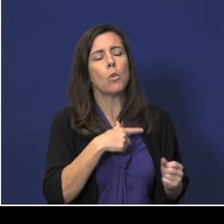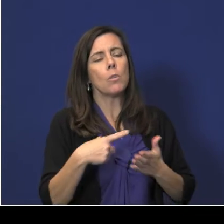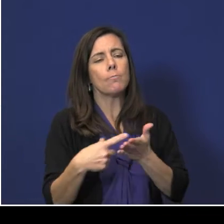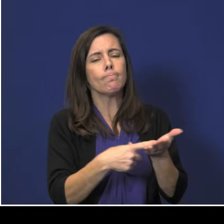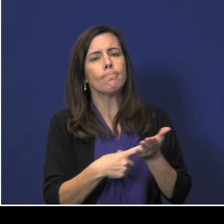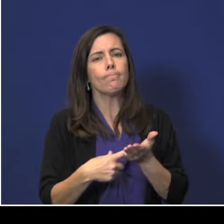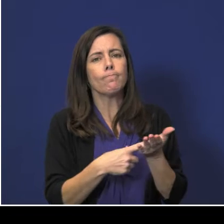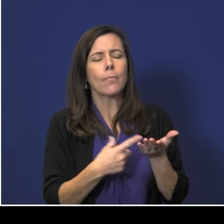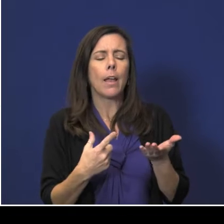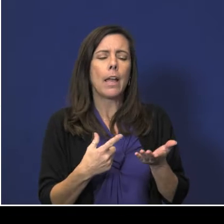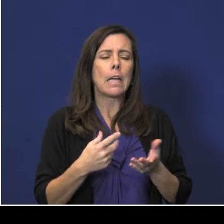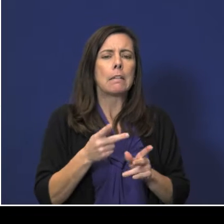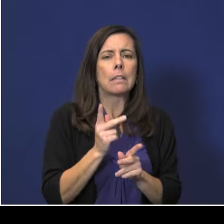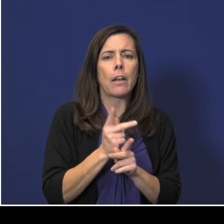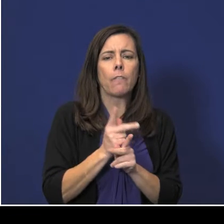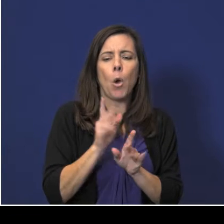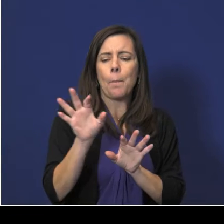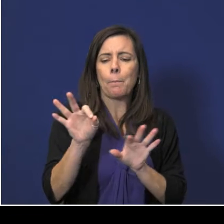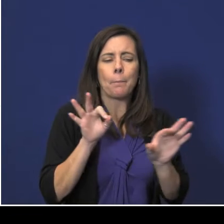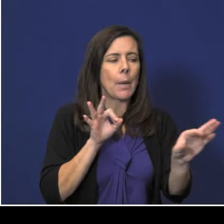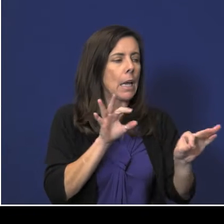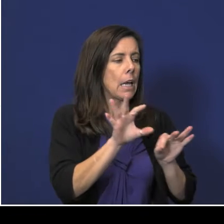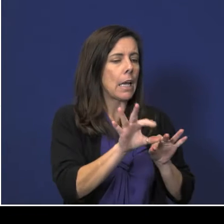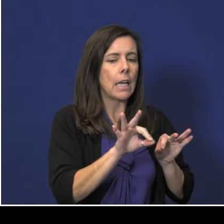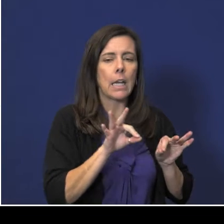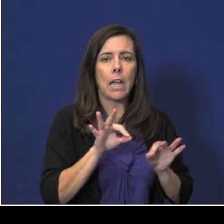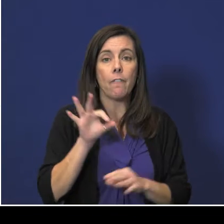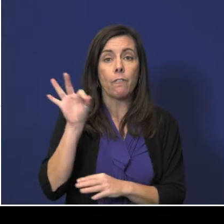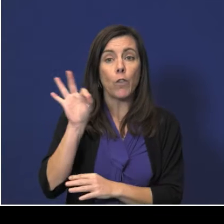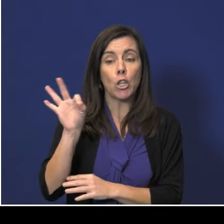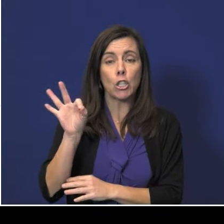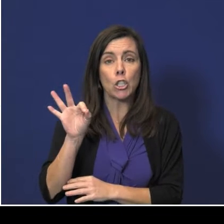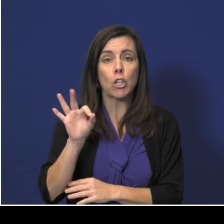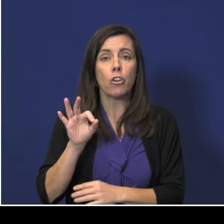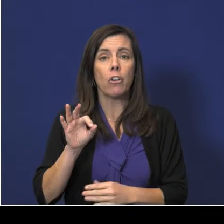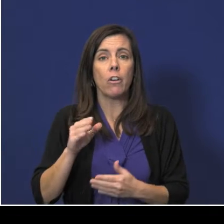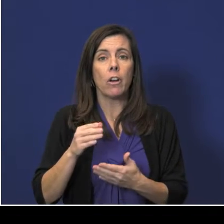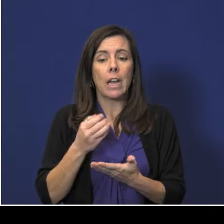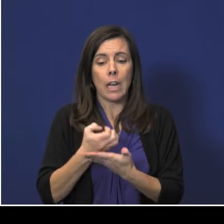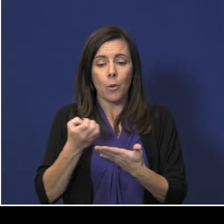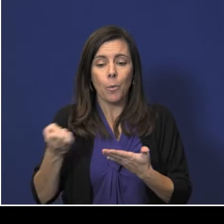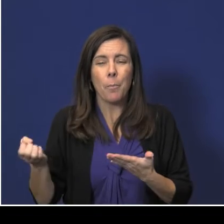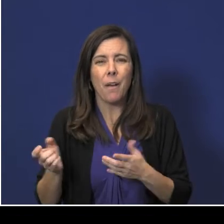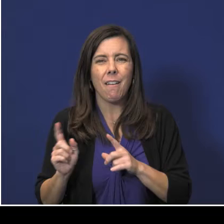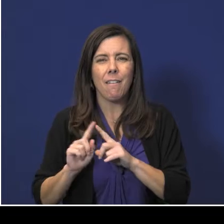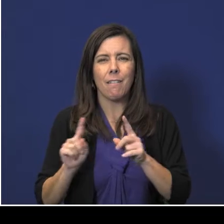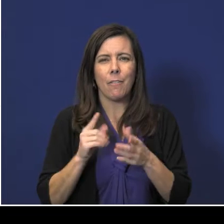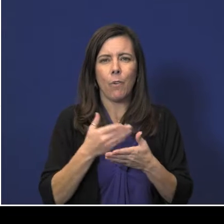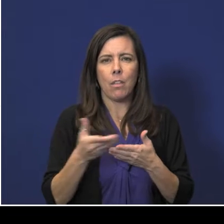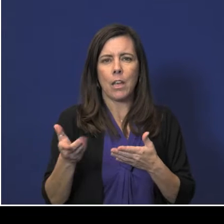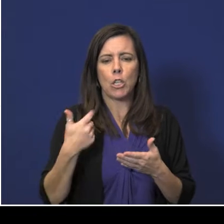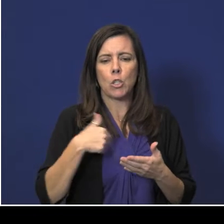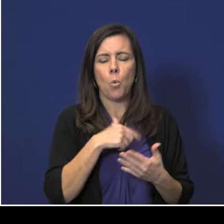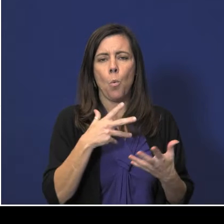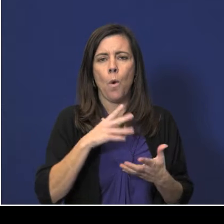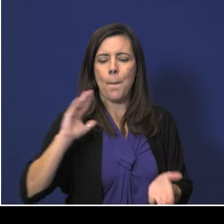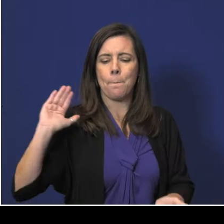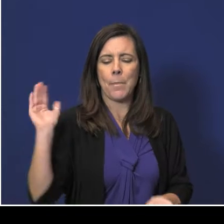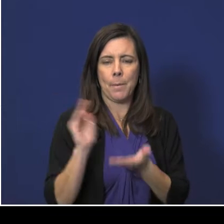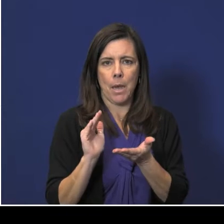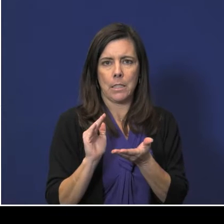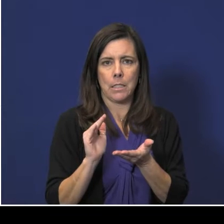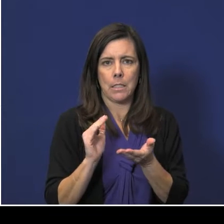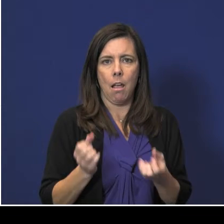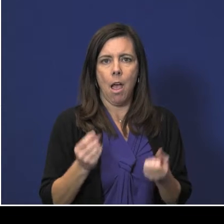the careful selection of furniture, fixtures, and equipment so that we're making sure that we minimize the amount of